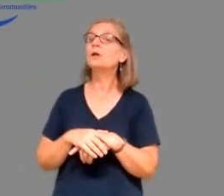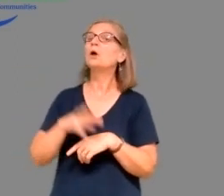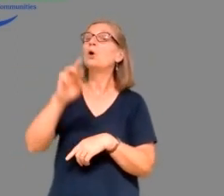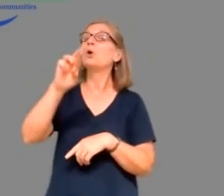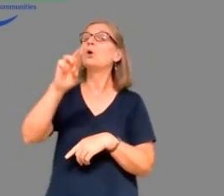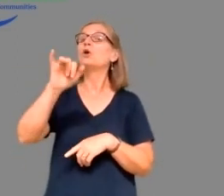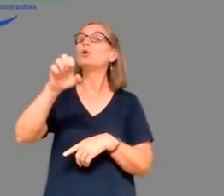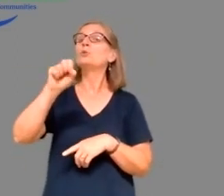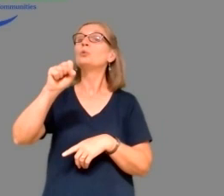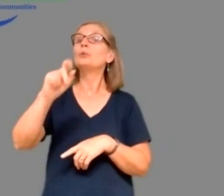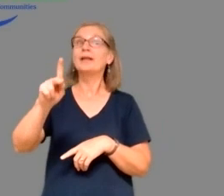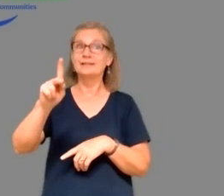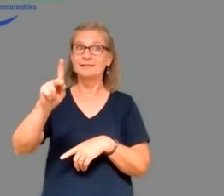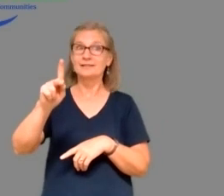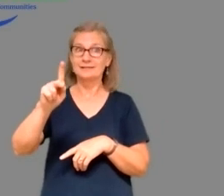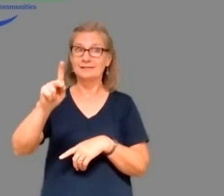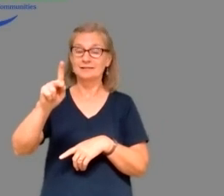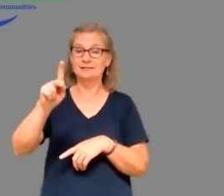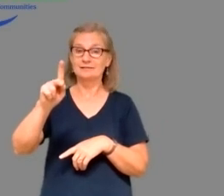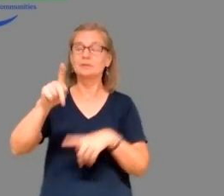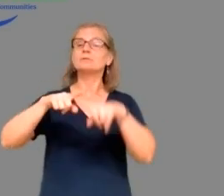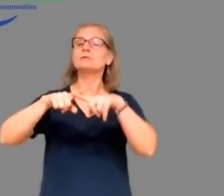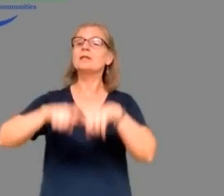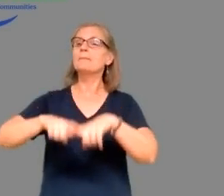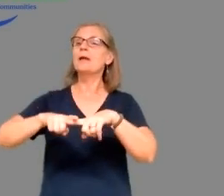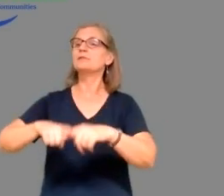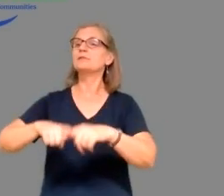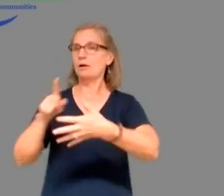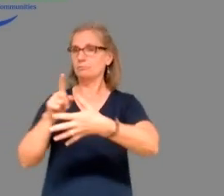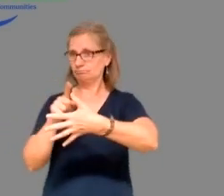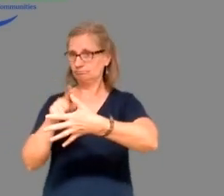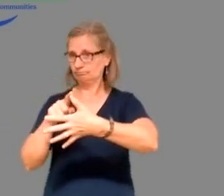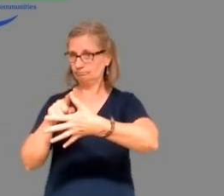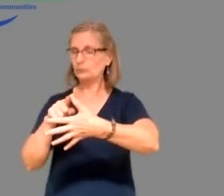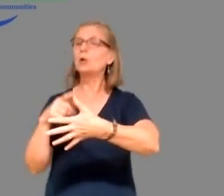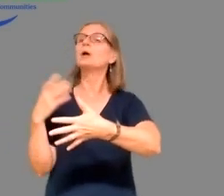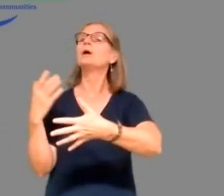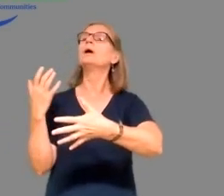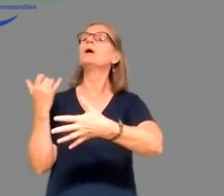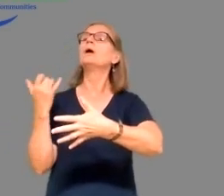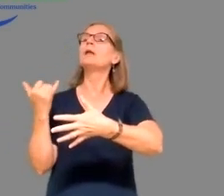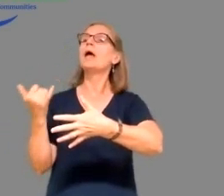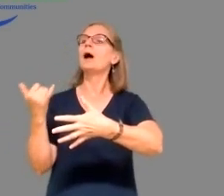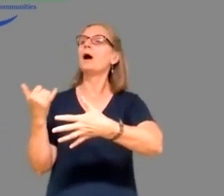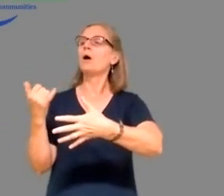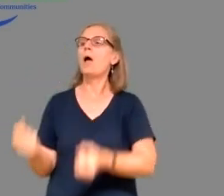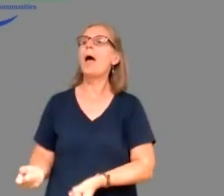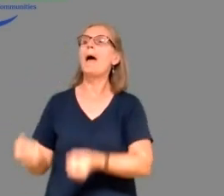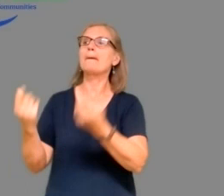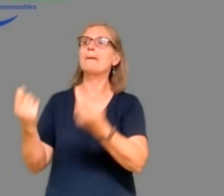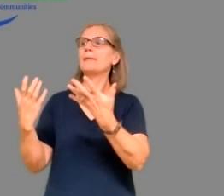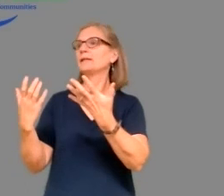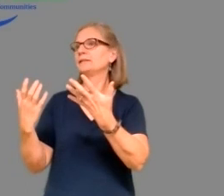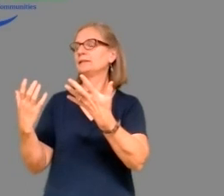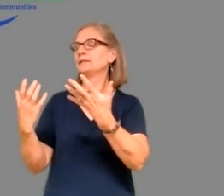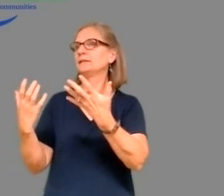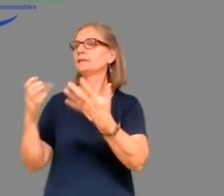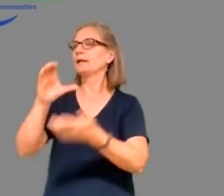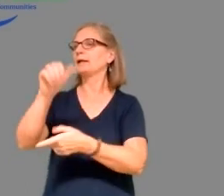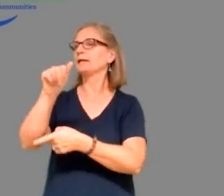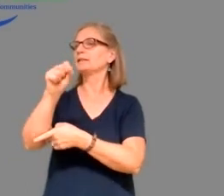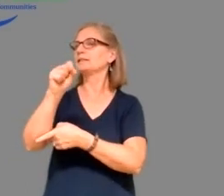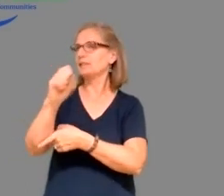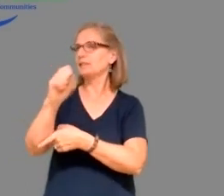factors. What is the current prevalence, which means what are the numbers of